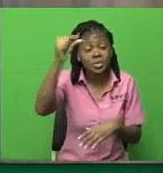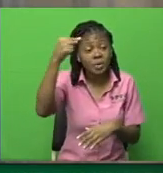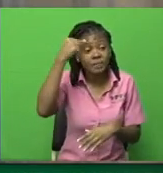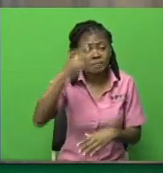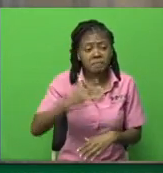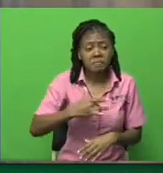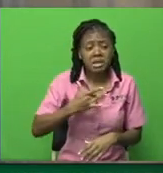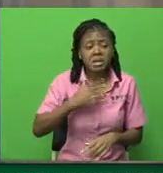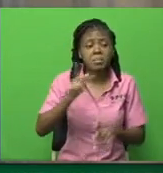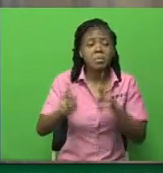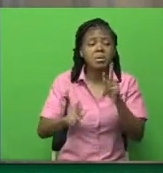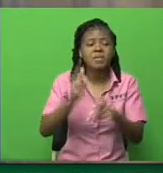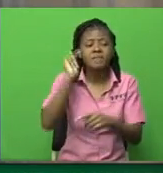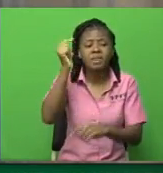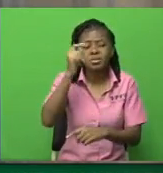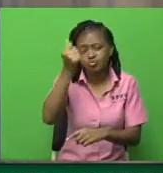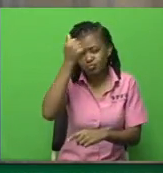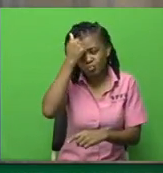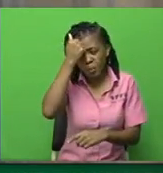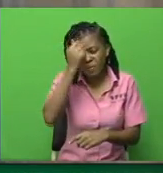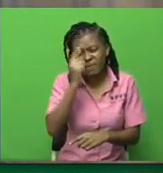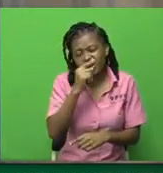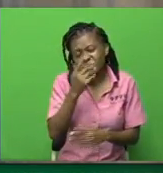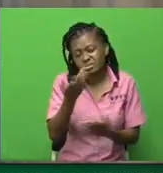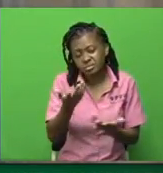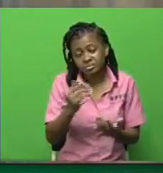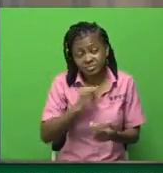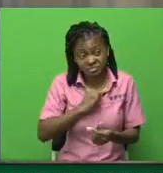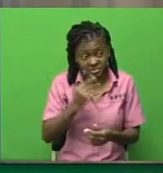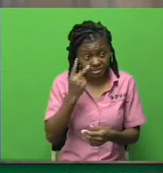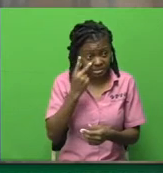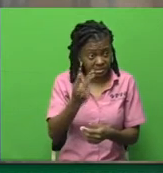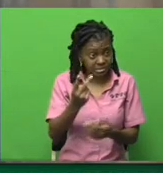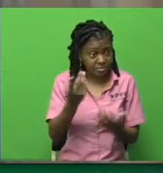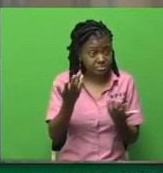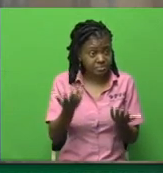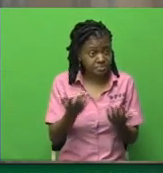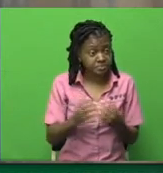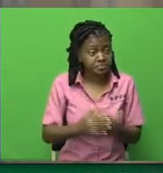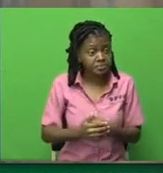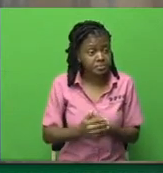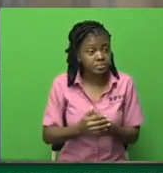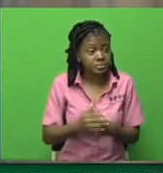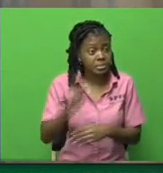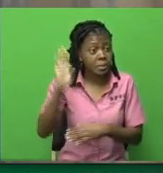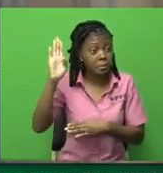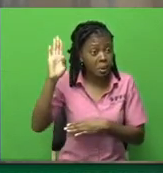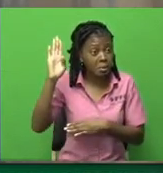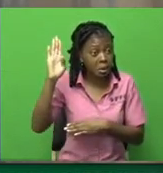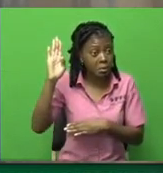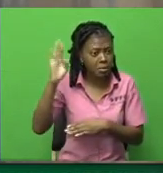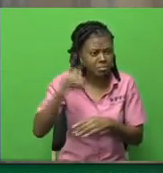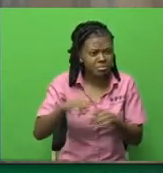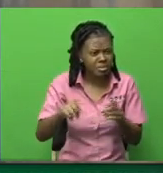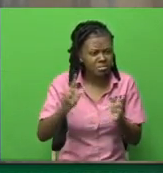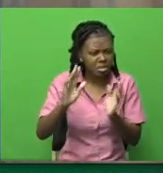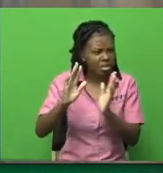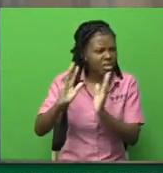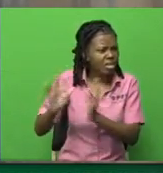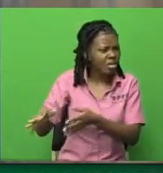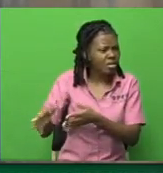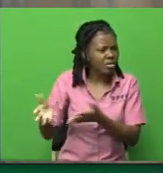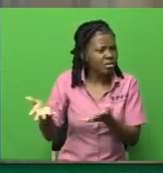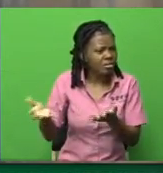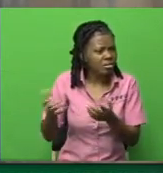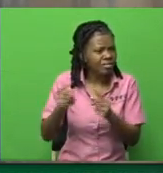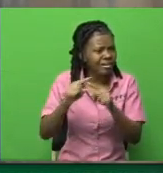fools it is Illustrated in the abandonment of their previously announced budget promise of a cash utility car where did that